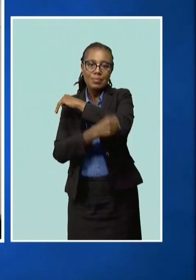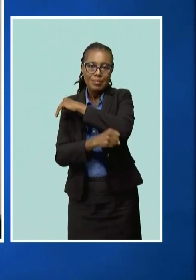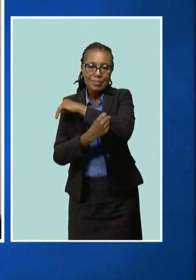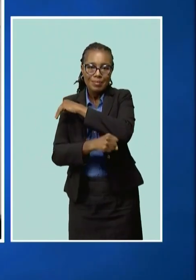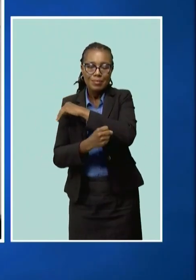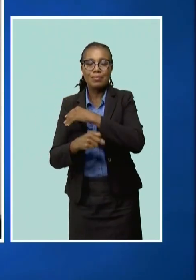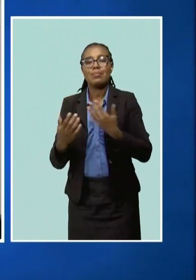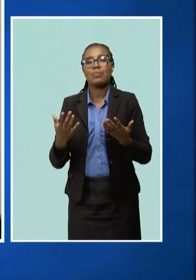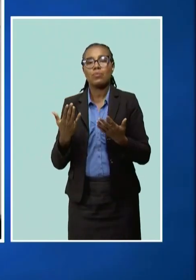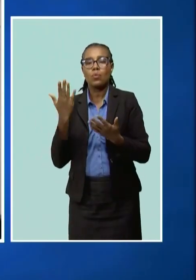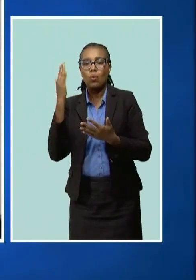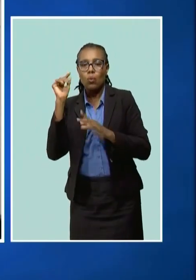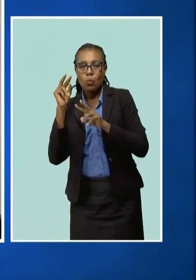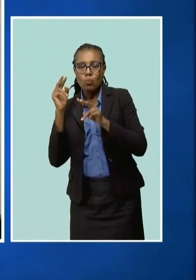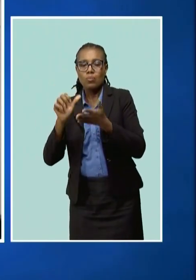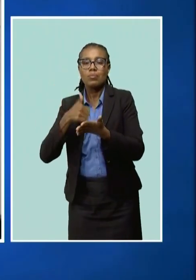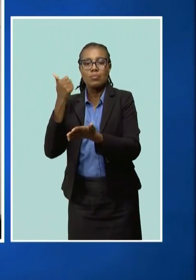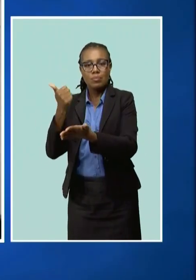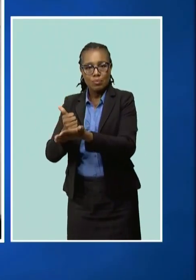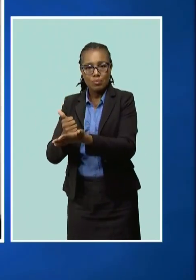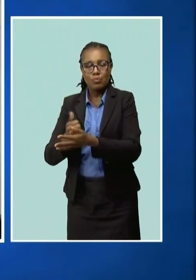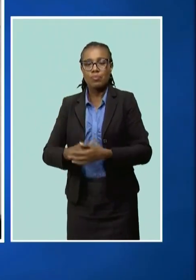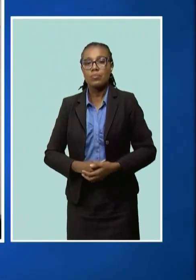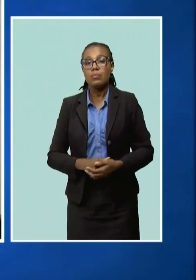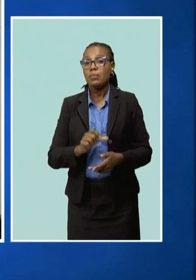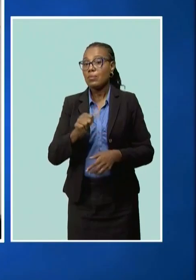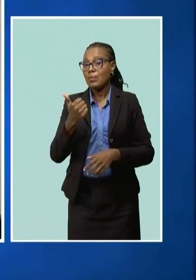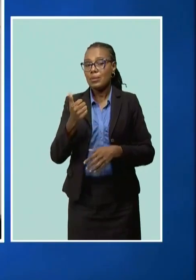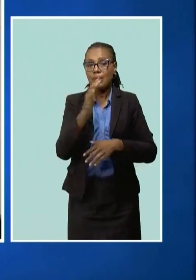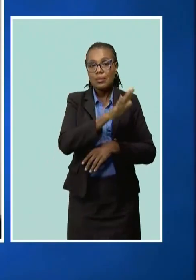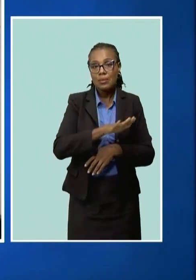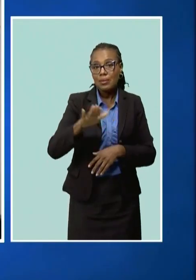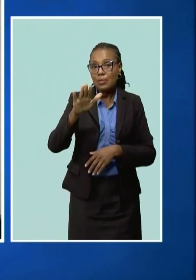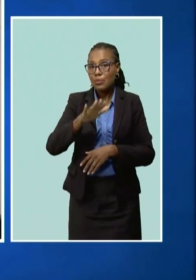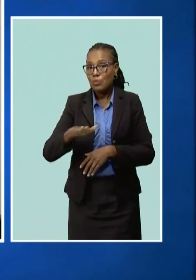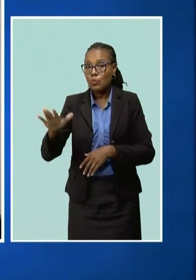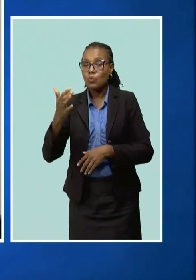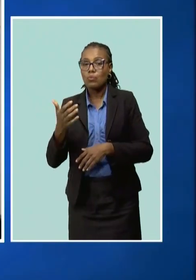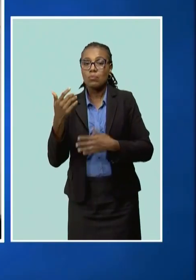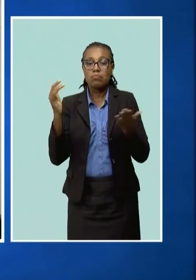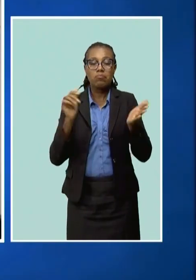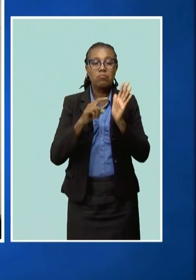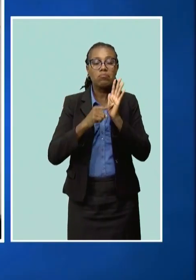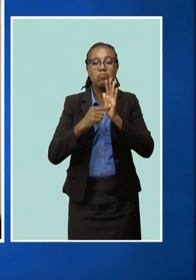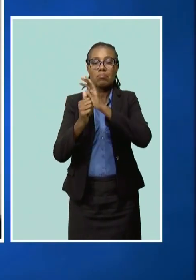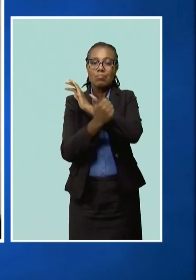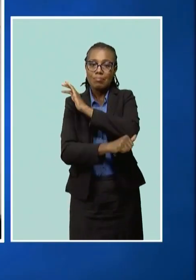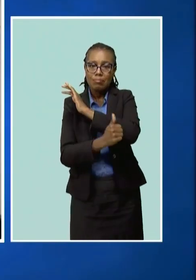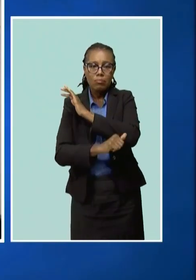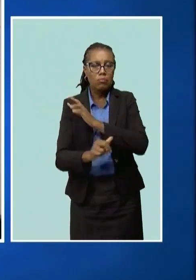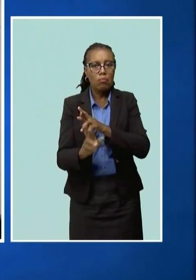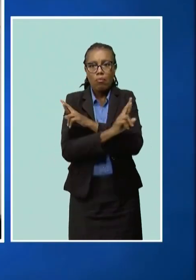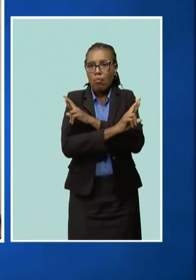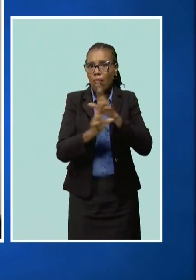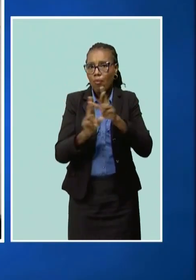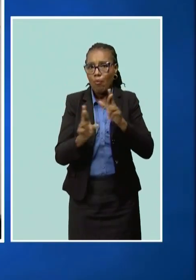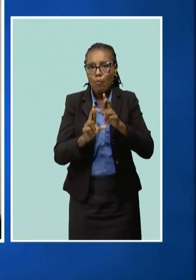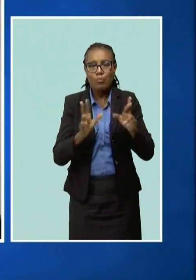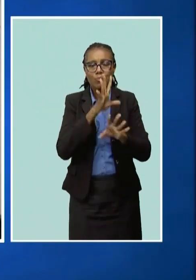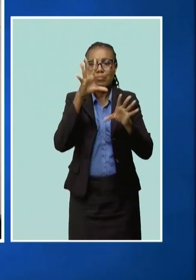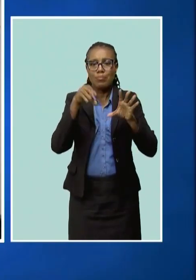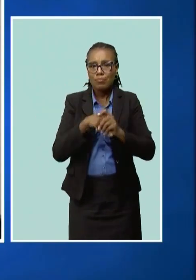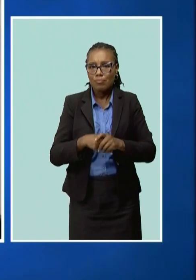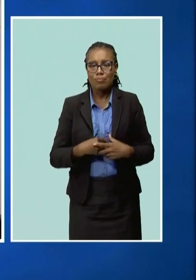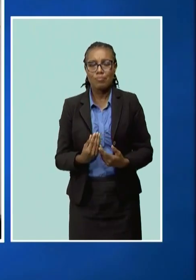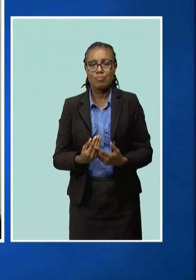And then we already have other constituencies, St. Andrew, ready to go,